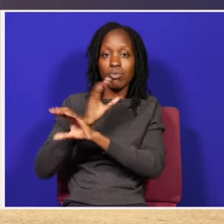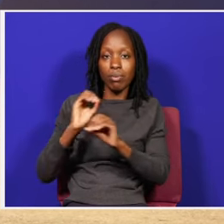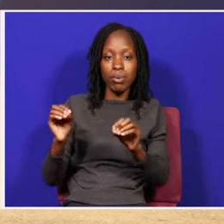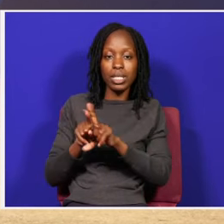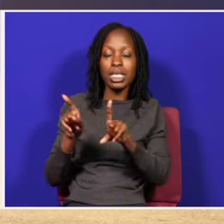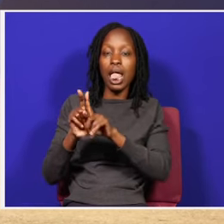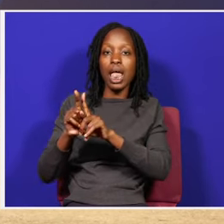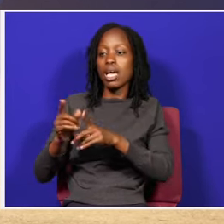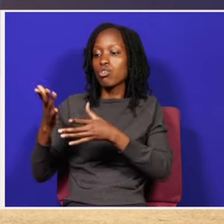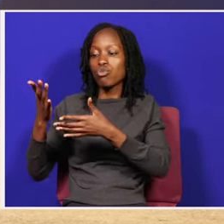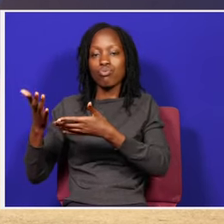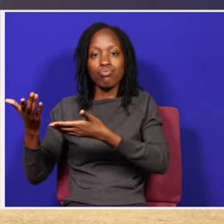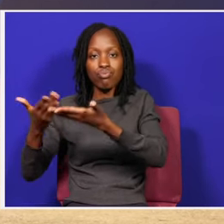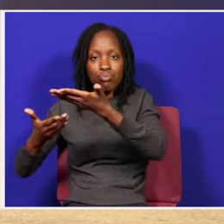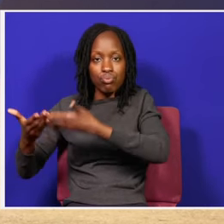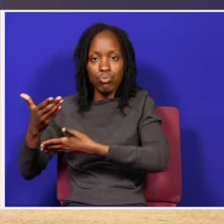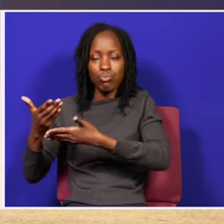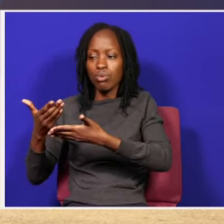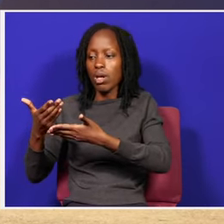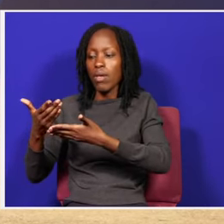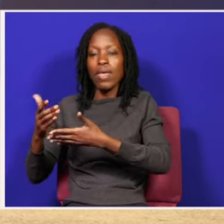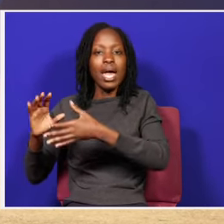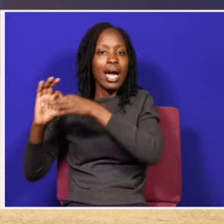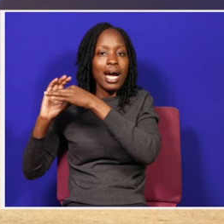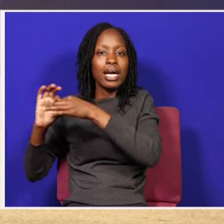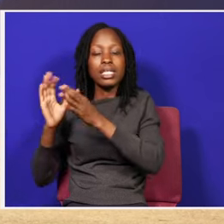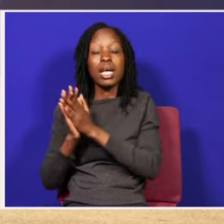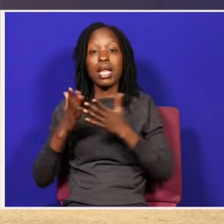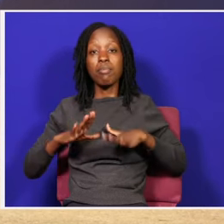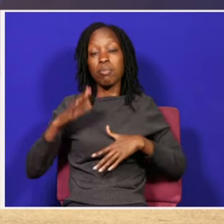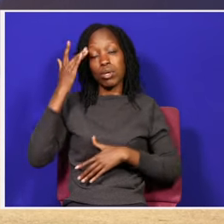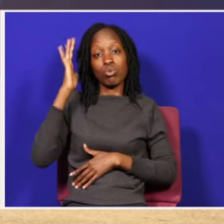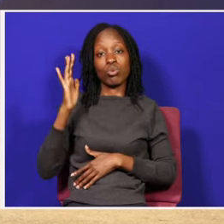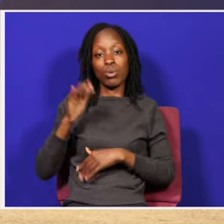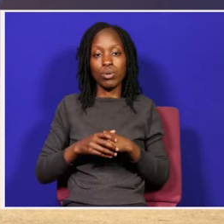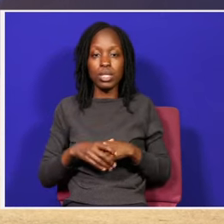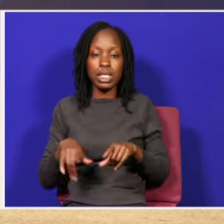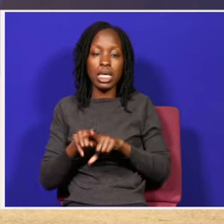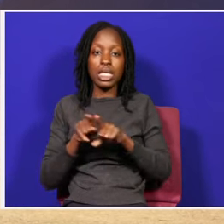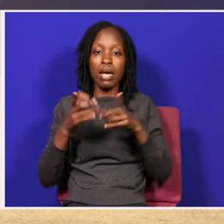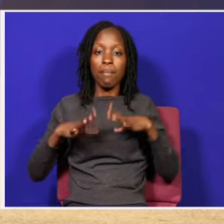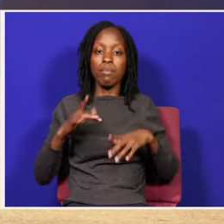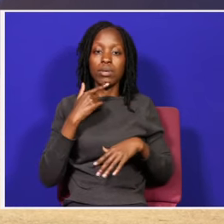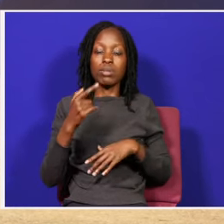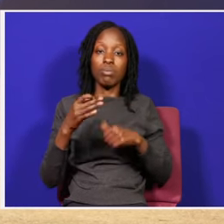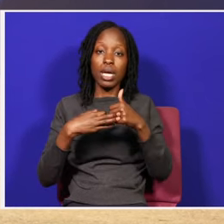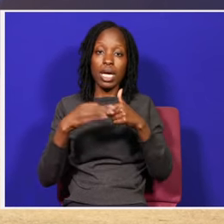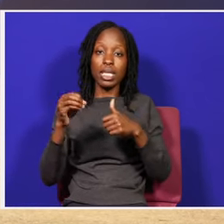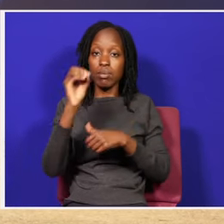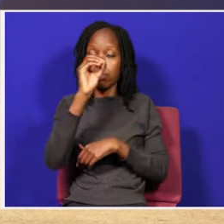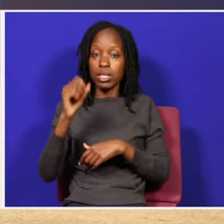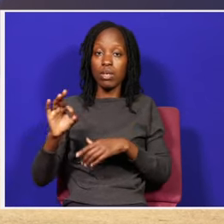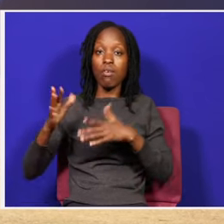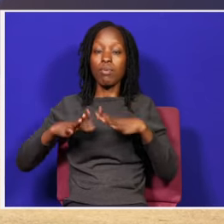connect with individuals, or even a culture that you had not known before. They say that at least 80%